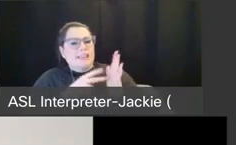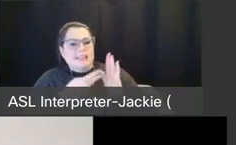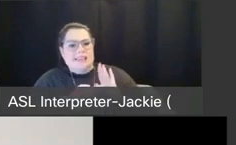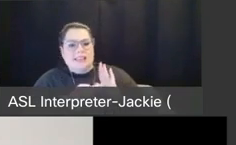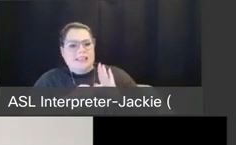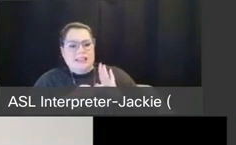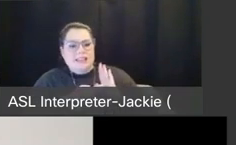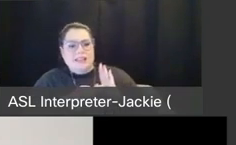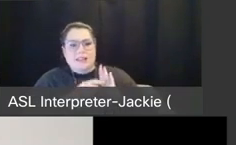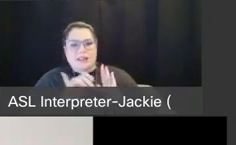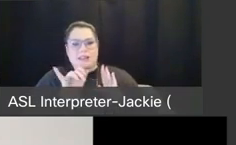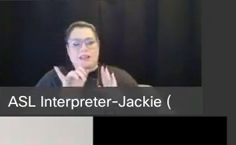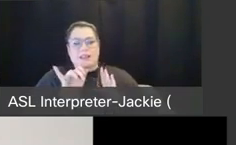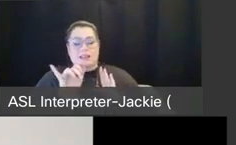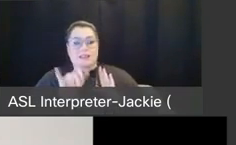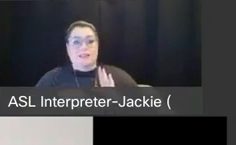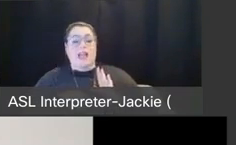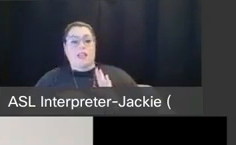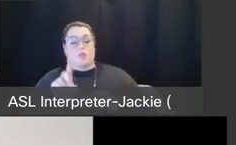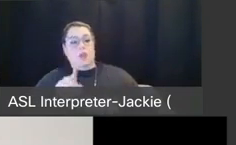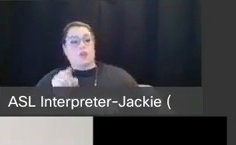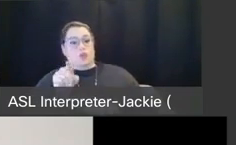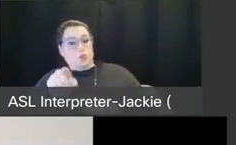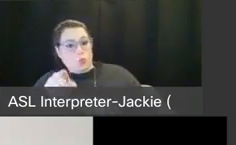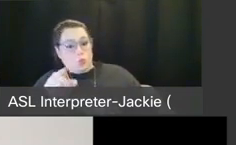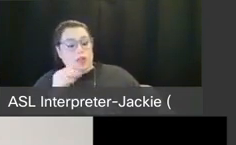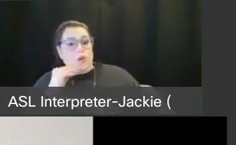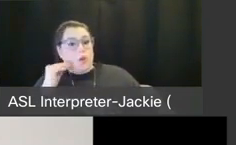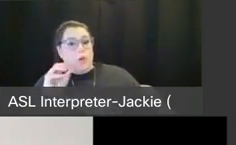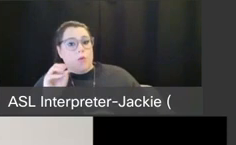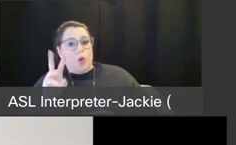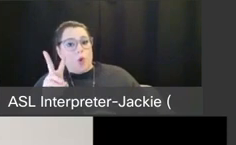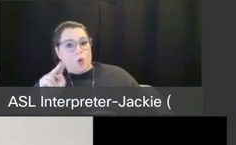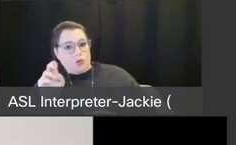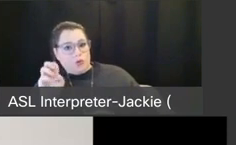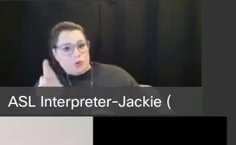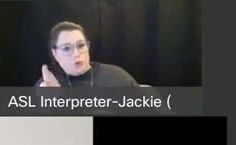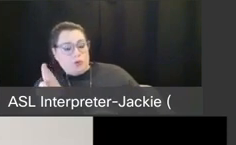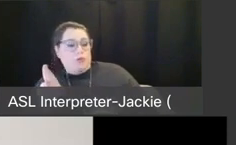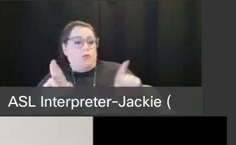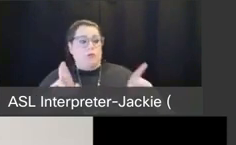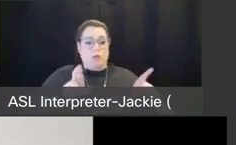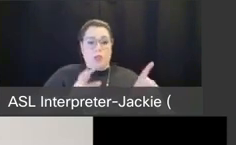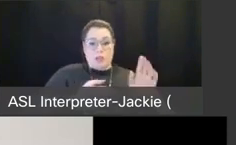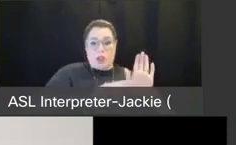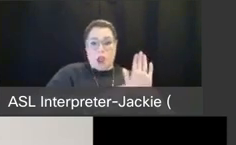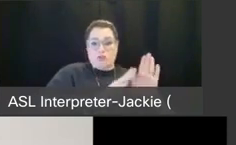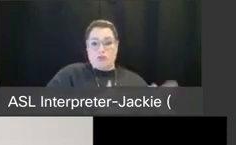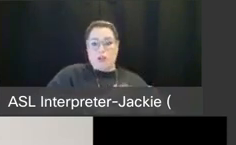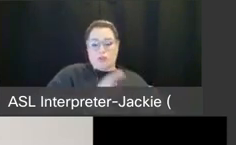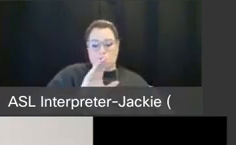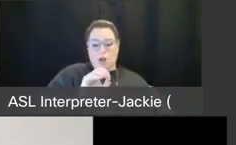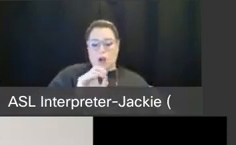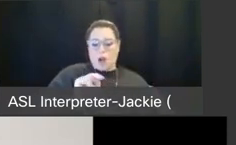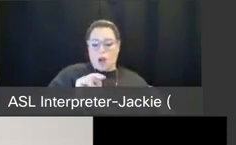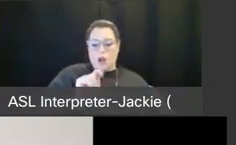where the parties, and that would be you as a homeowner or you as a contractor, tend to get tripped up. So